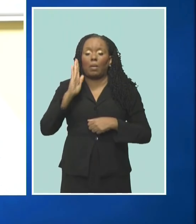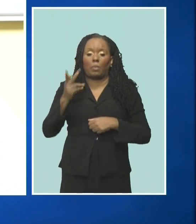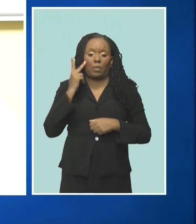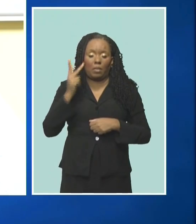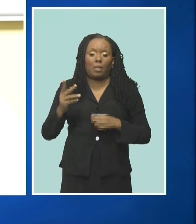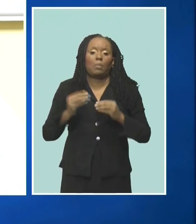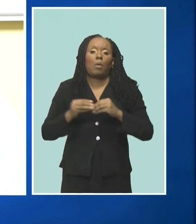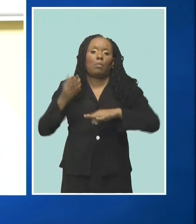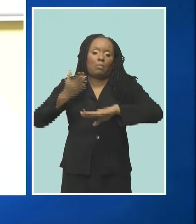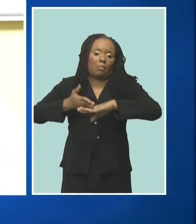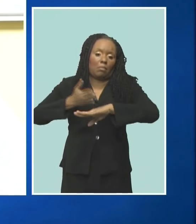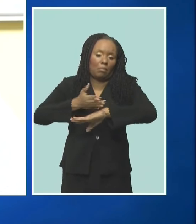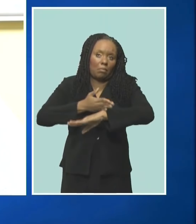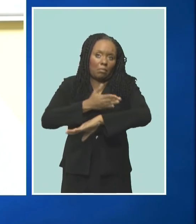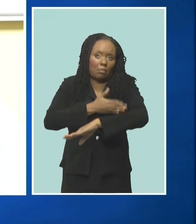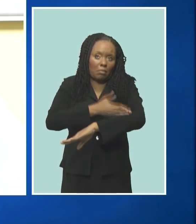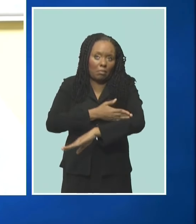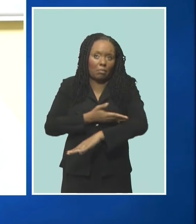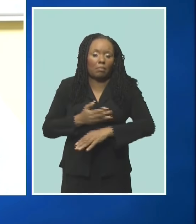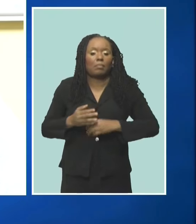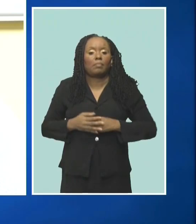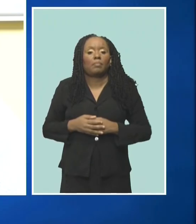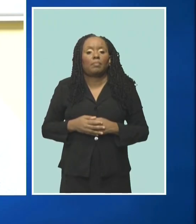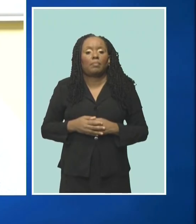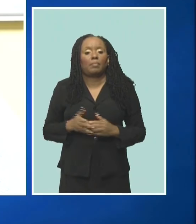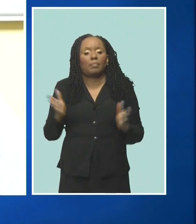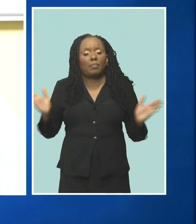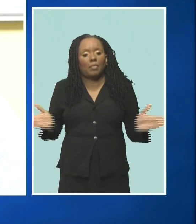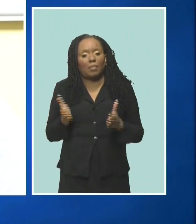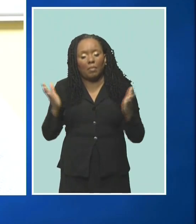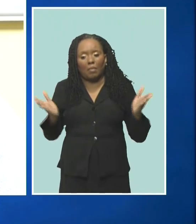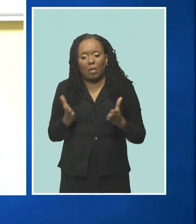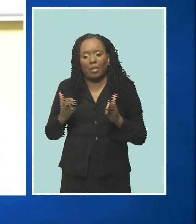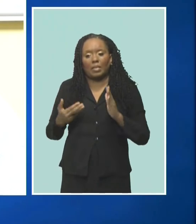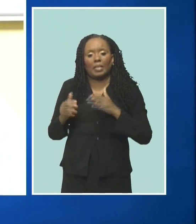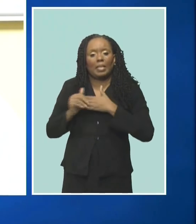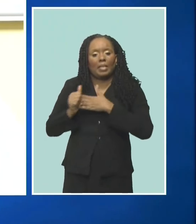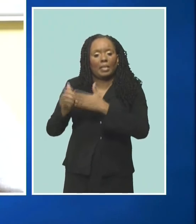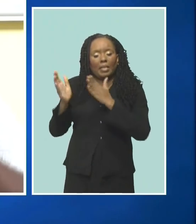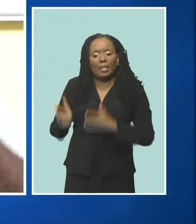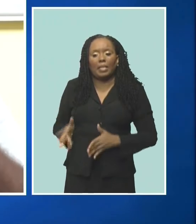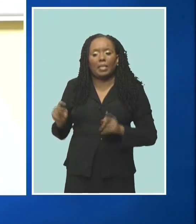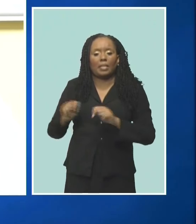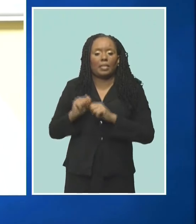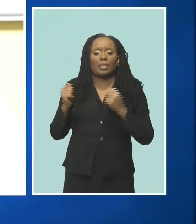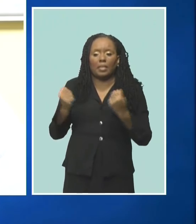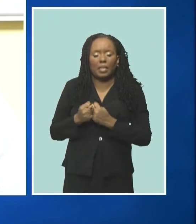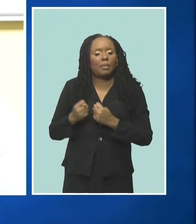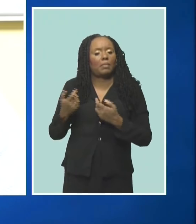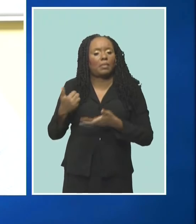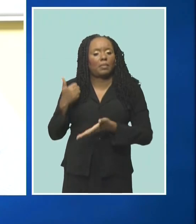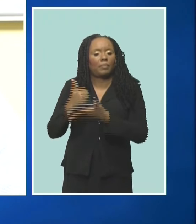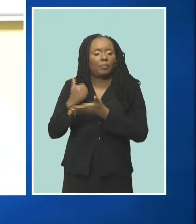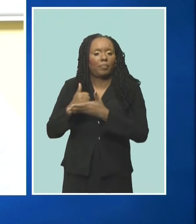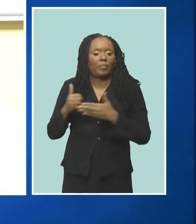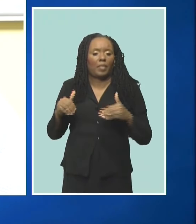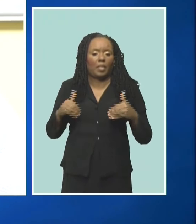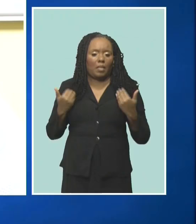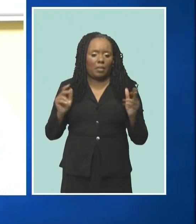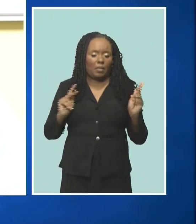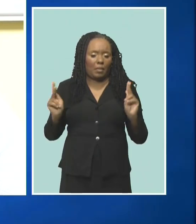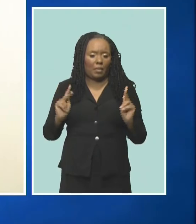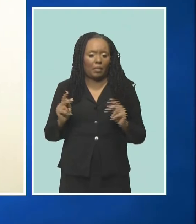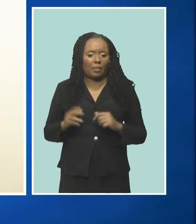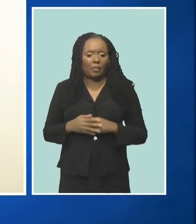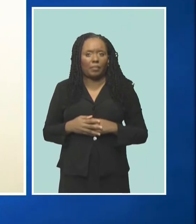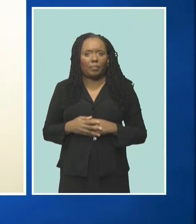significant levels of impact. And I really want to encourage him and his team for what they're doing in trying to step in the gap and saving our young